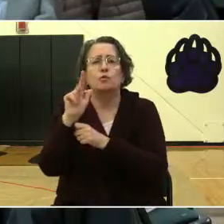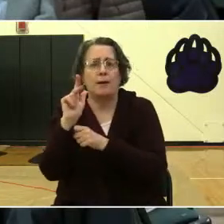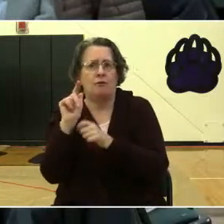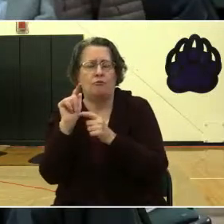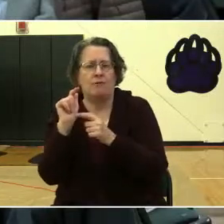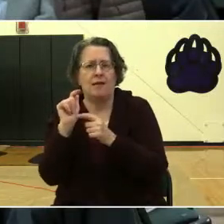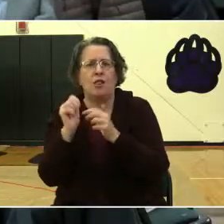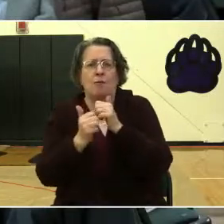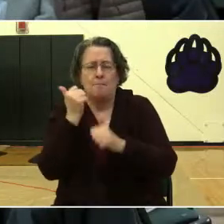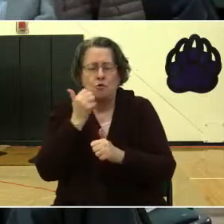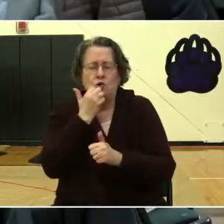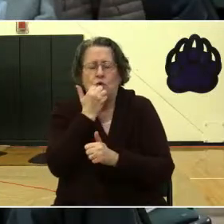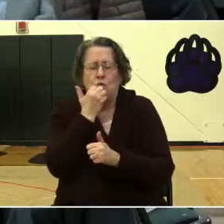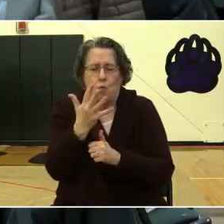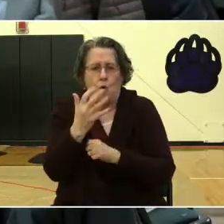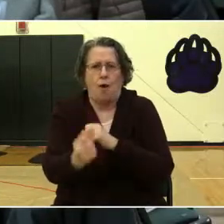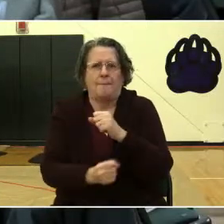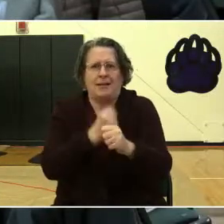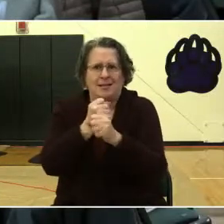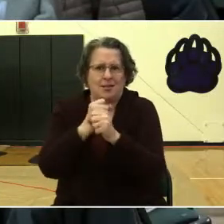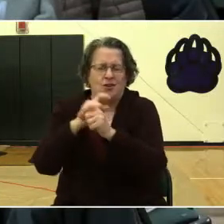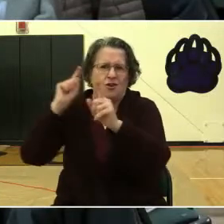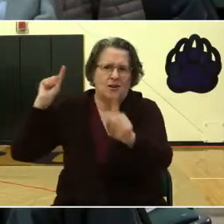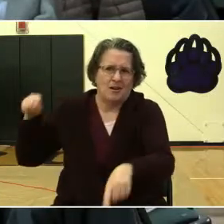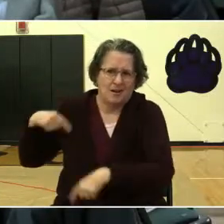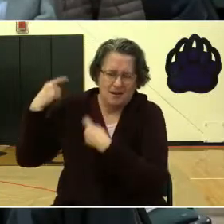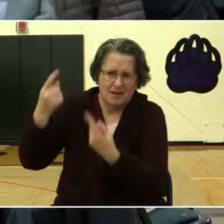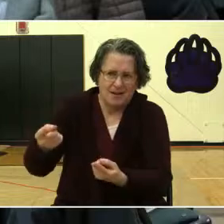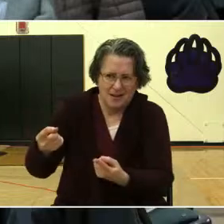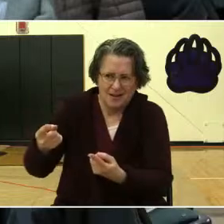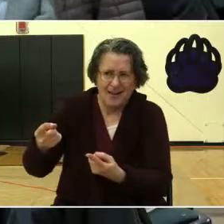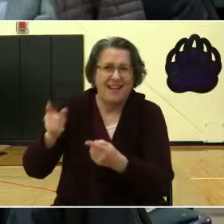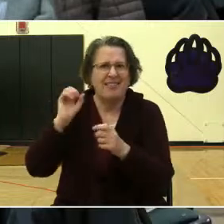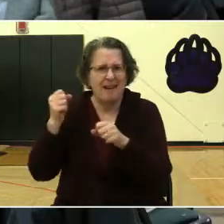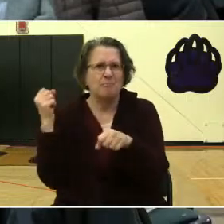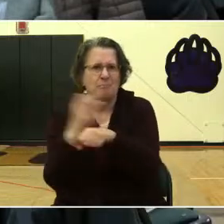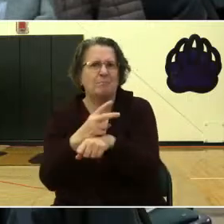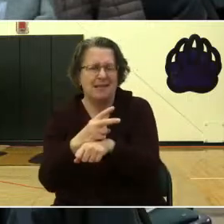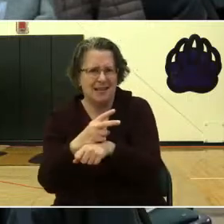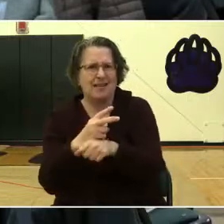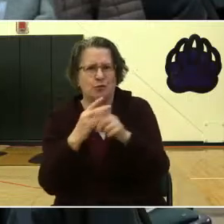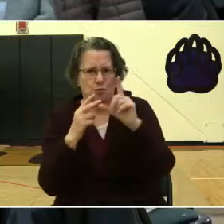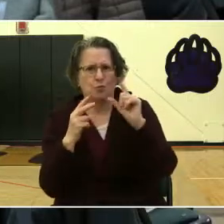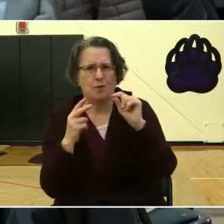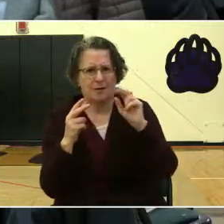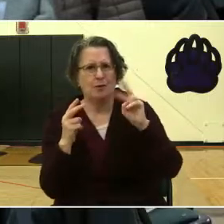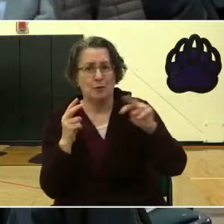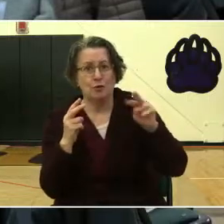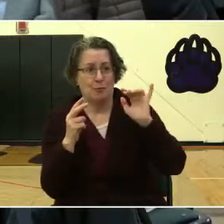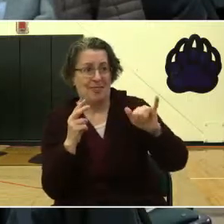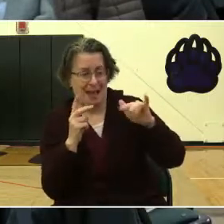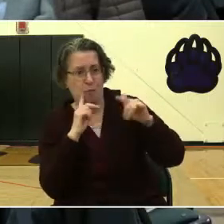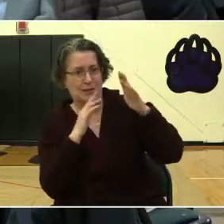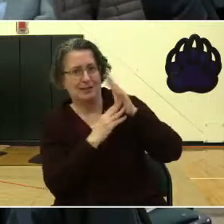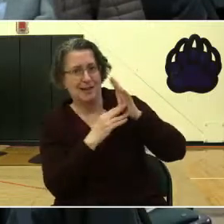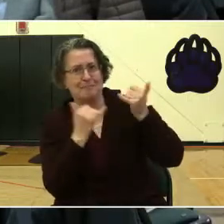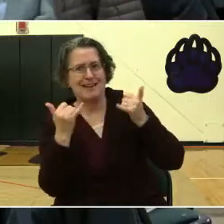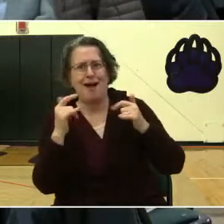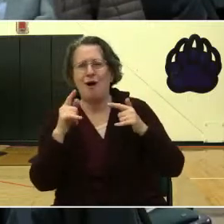content blew away uh the previous year which was the highest um